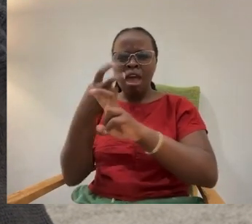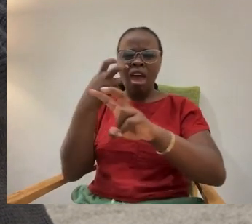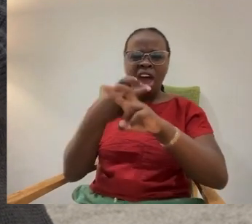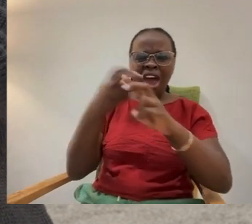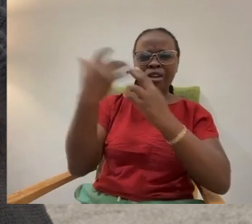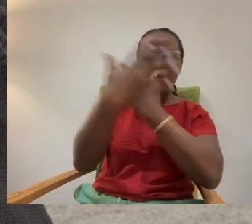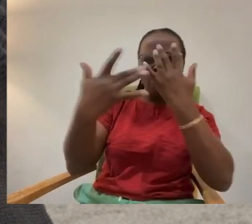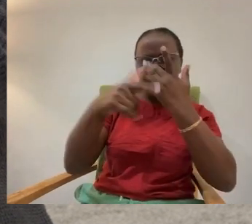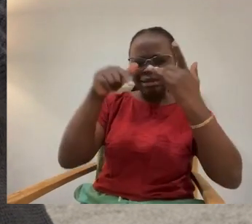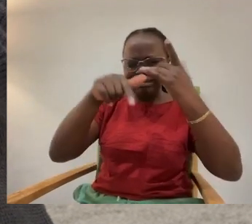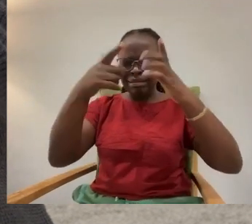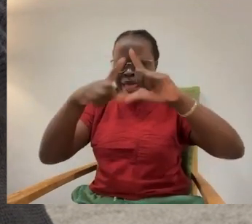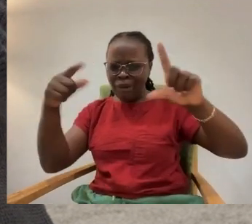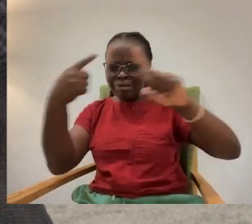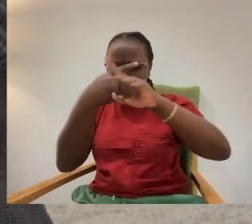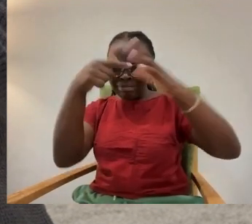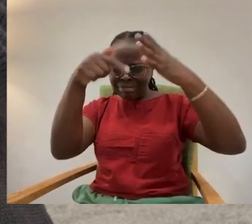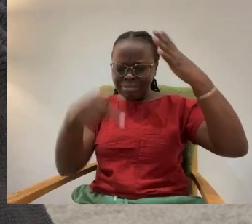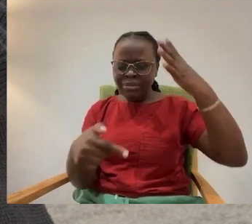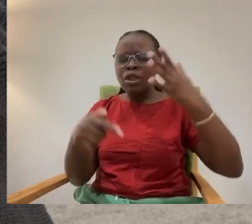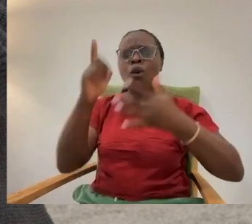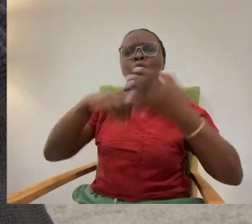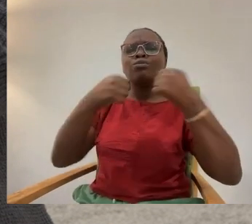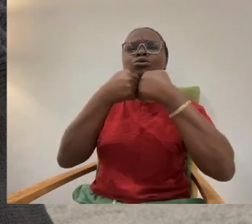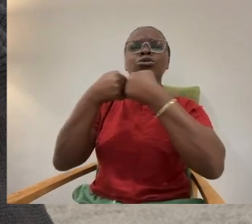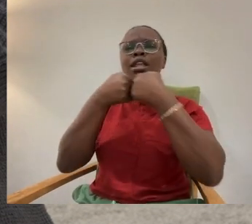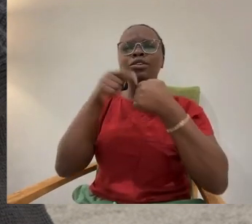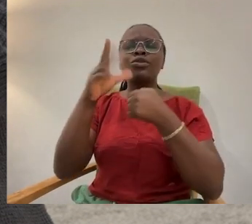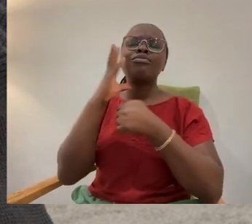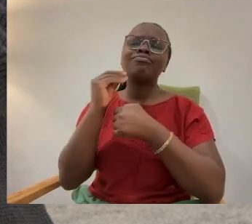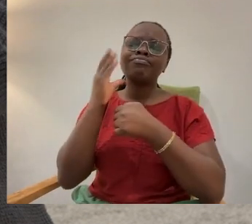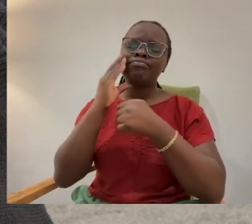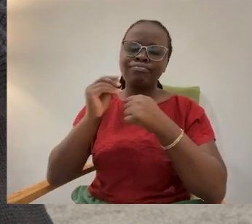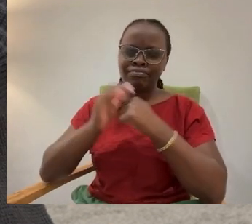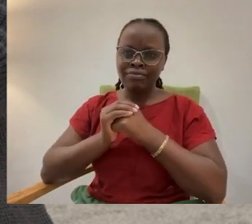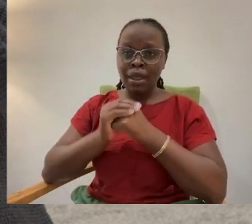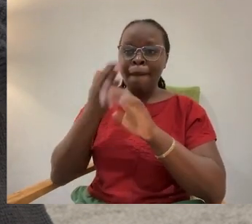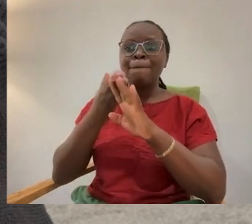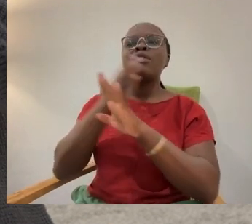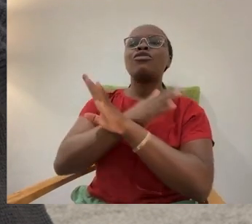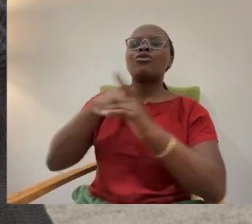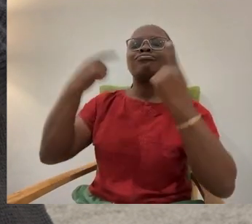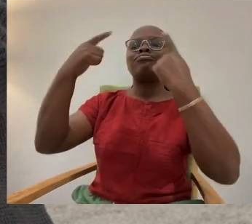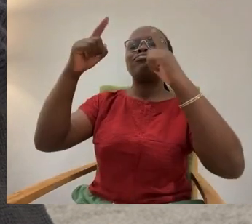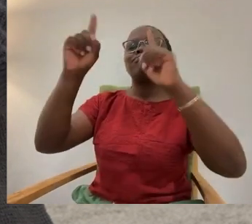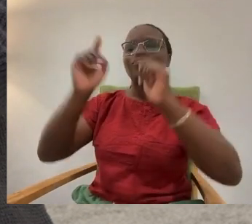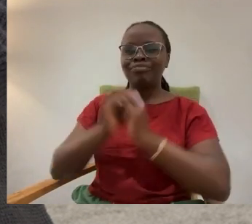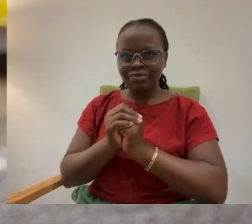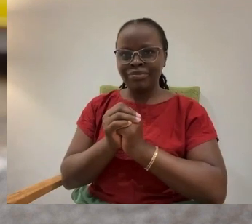that the students are using, what were the barriers that you had to mitigate in order to really get buy-in from all